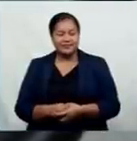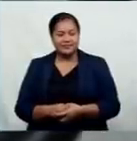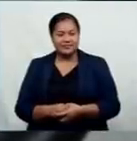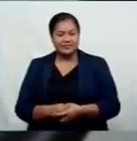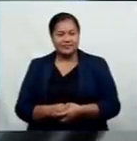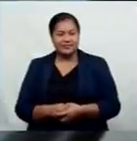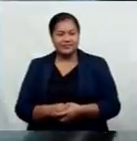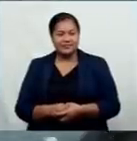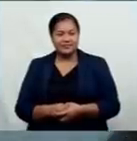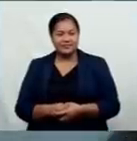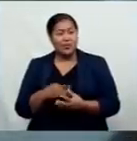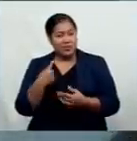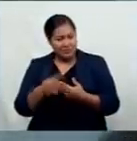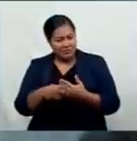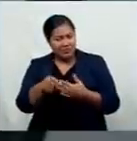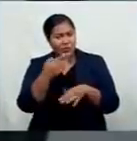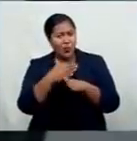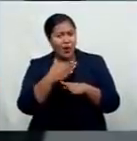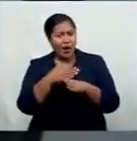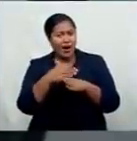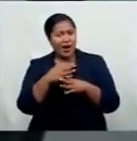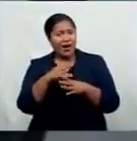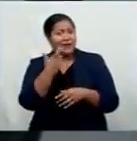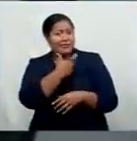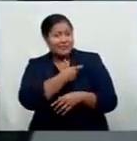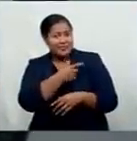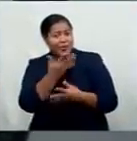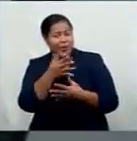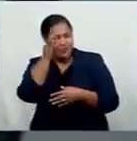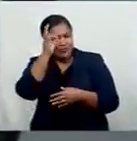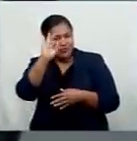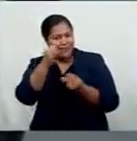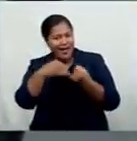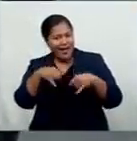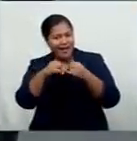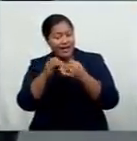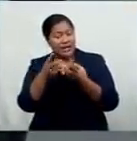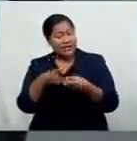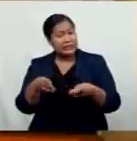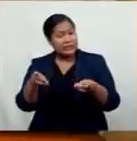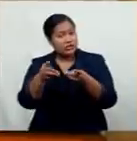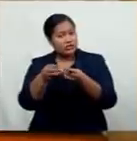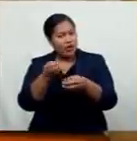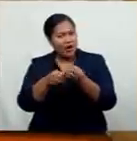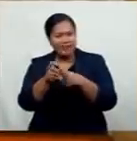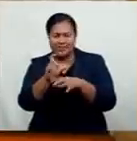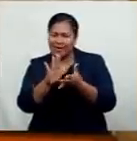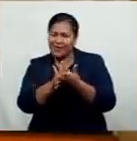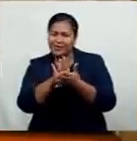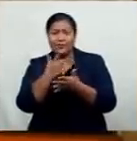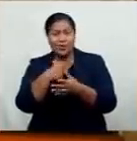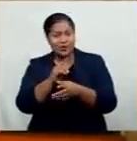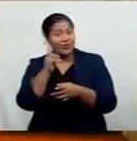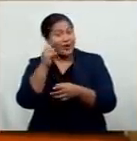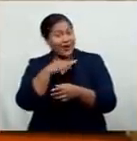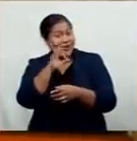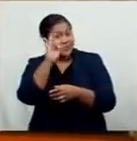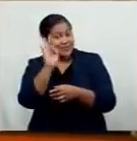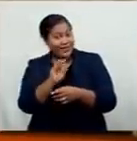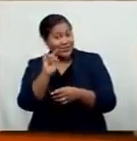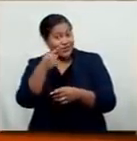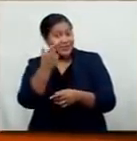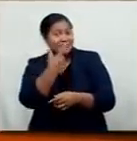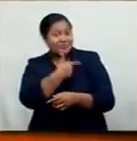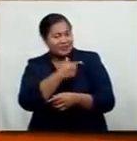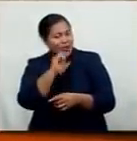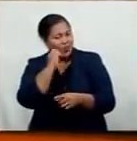With the ongoing vaccination campaign on Rotuma Island, the district officer is optimistic that the 100% first dose target